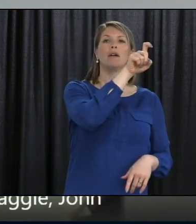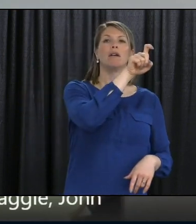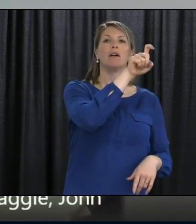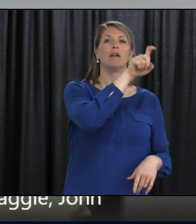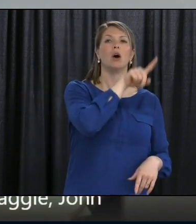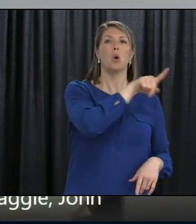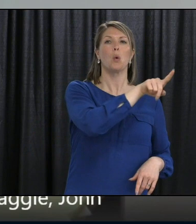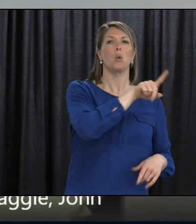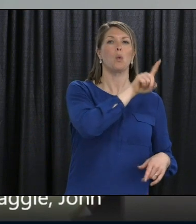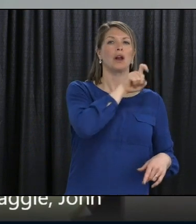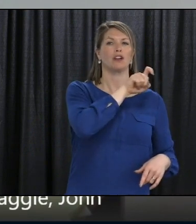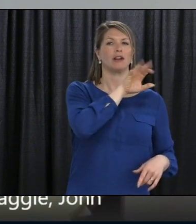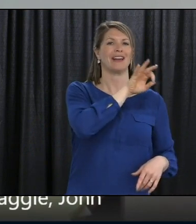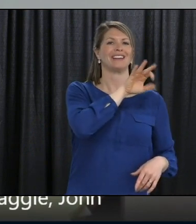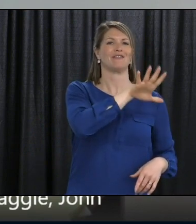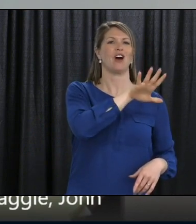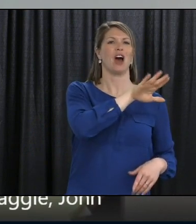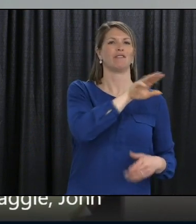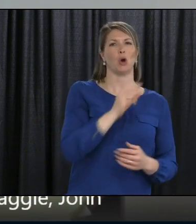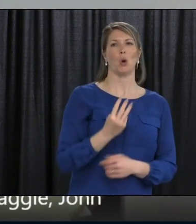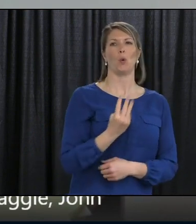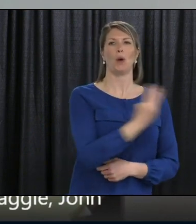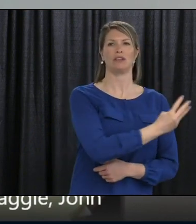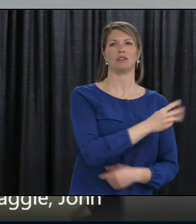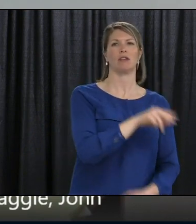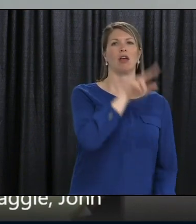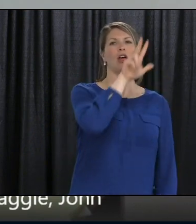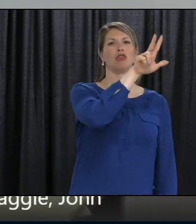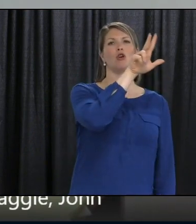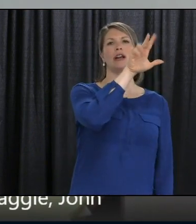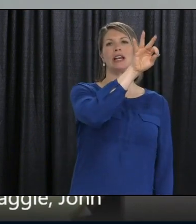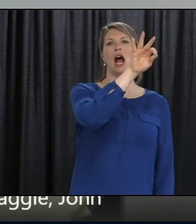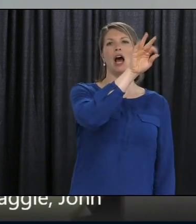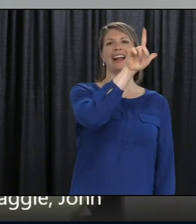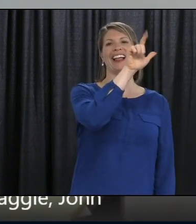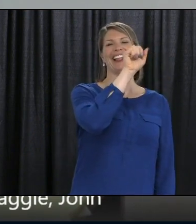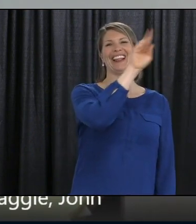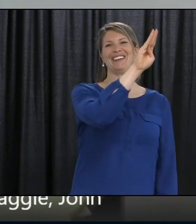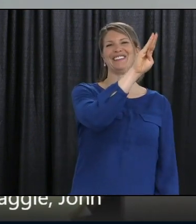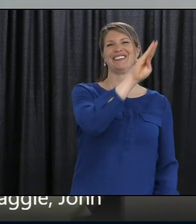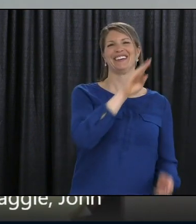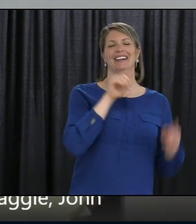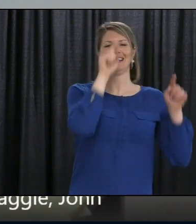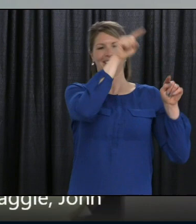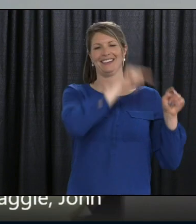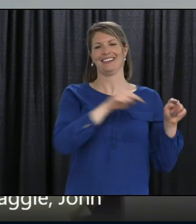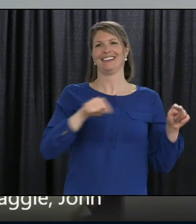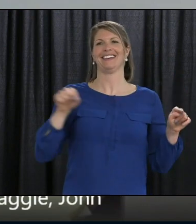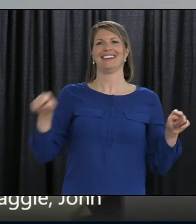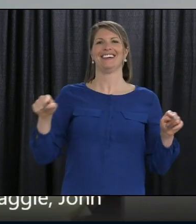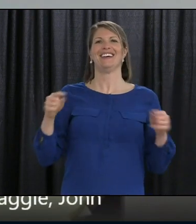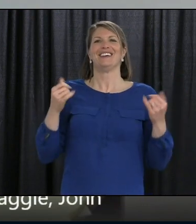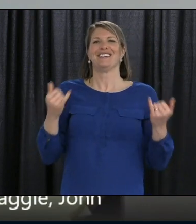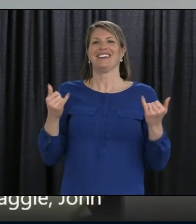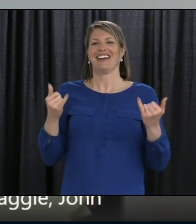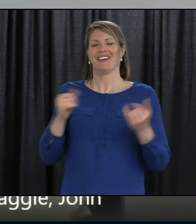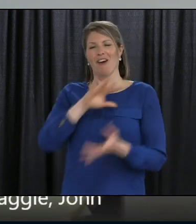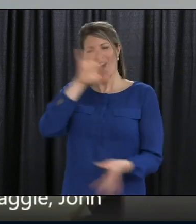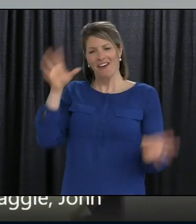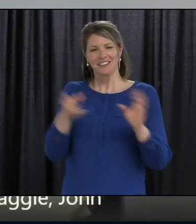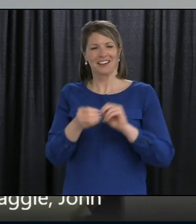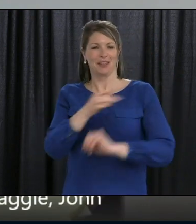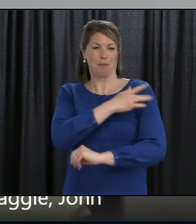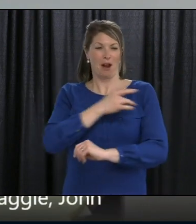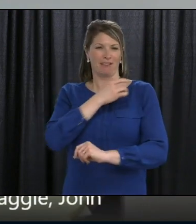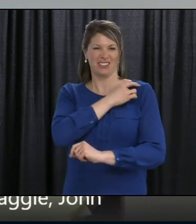you put that up prorated by population, we could provide you those figures as well. The total across the province tested as